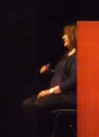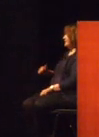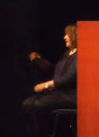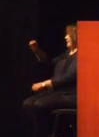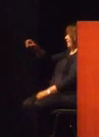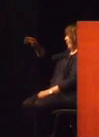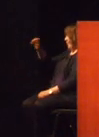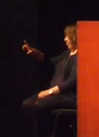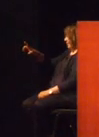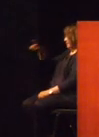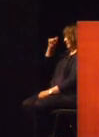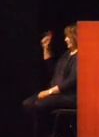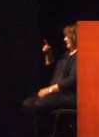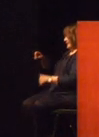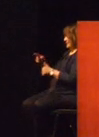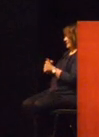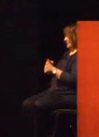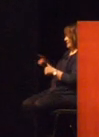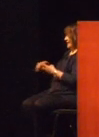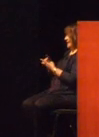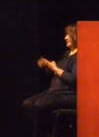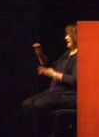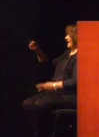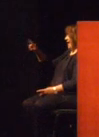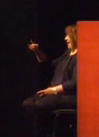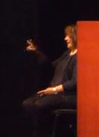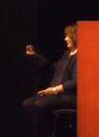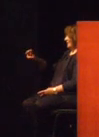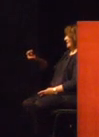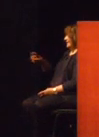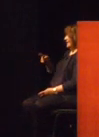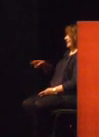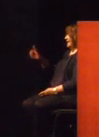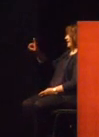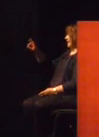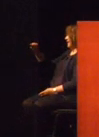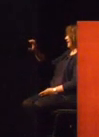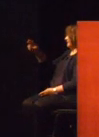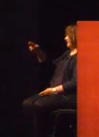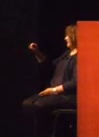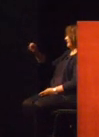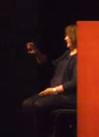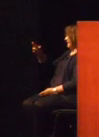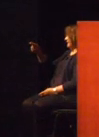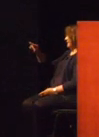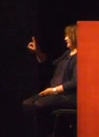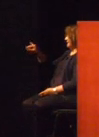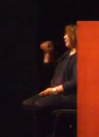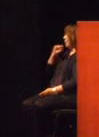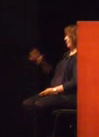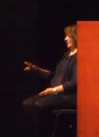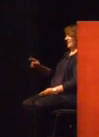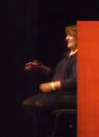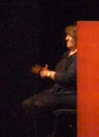because she always needs to be first, and followed by Olive. And they are dachshunds. They are 3 years old, and they absolutely are